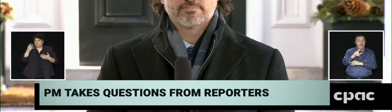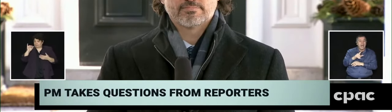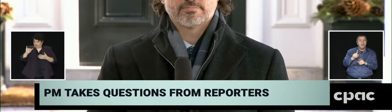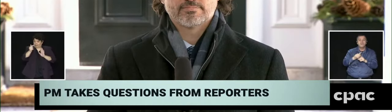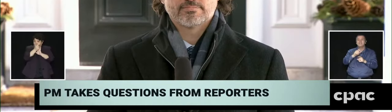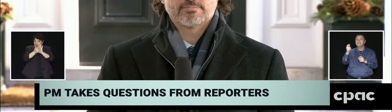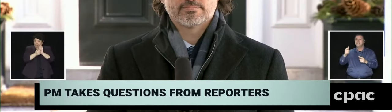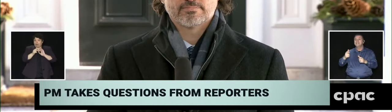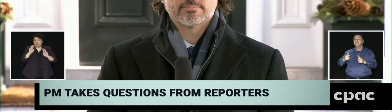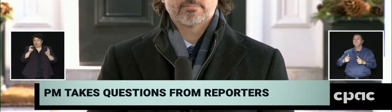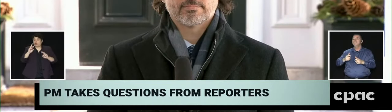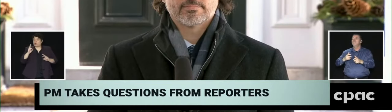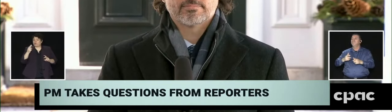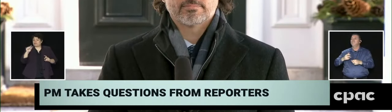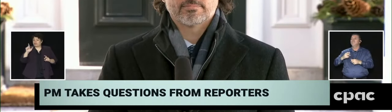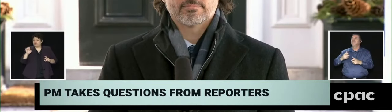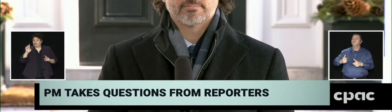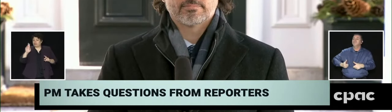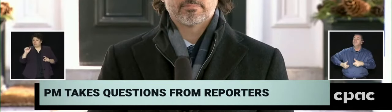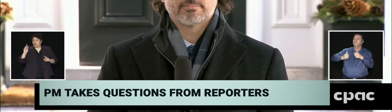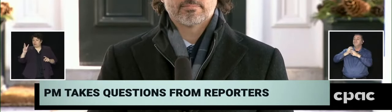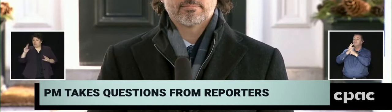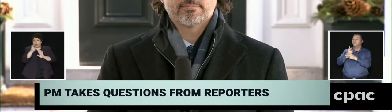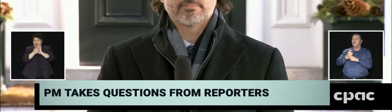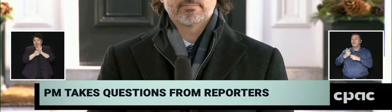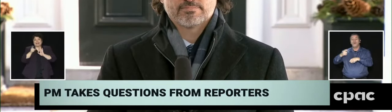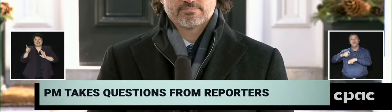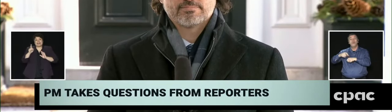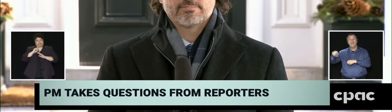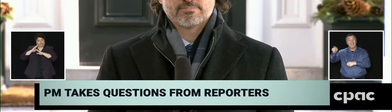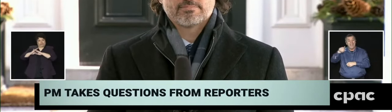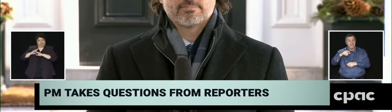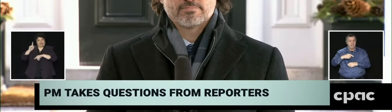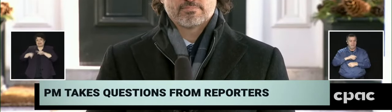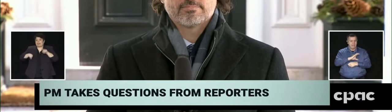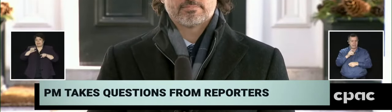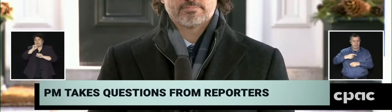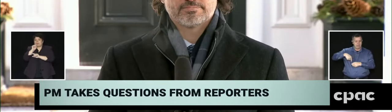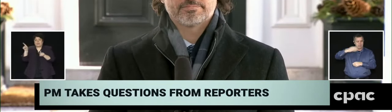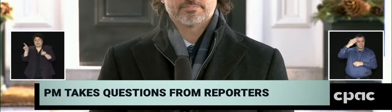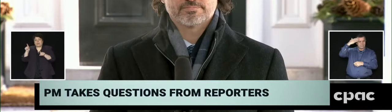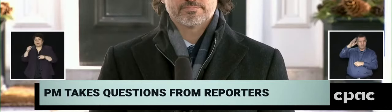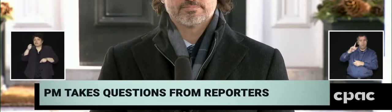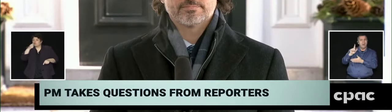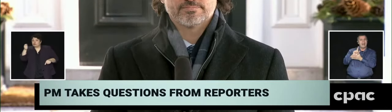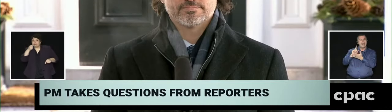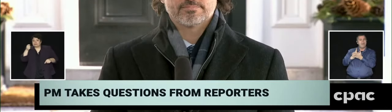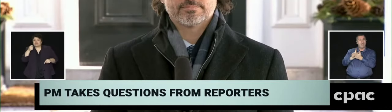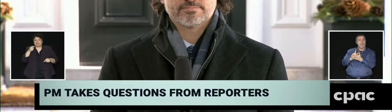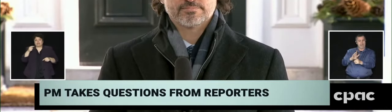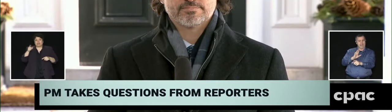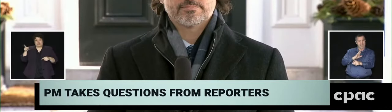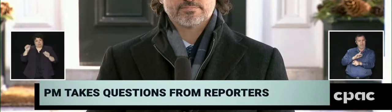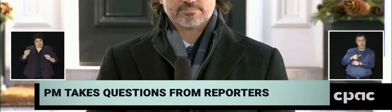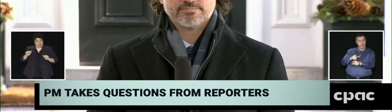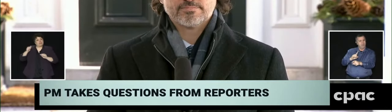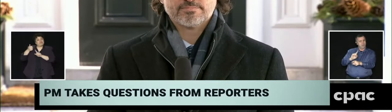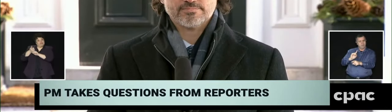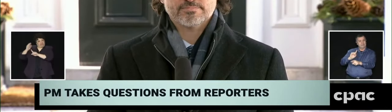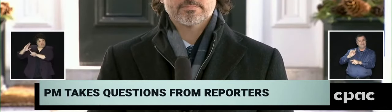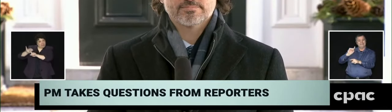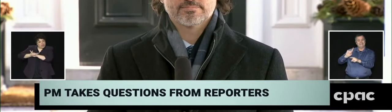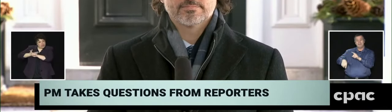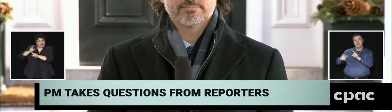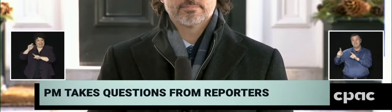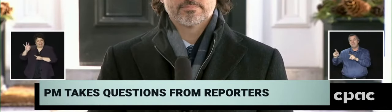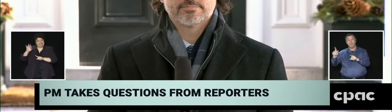actually prevents whistleblowers from speaking publicly, that if they talk to journalists to flag wrongdoing, they can be fired for doing